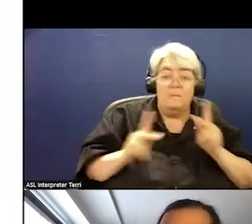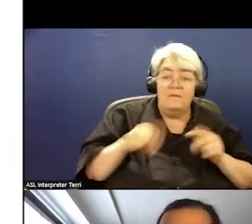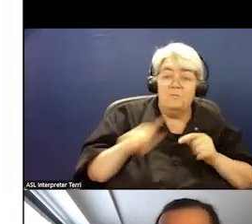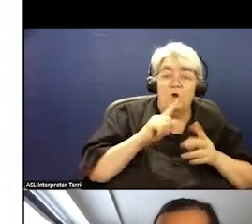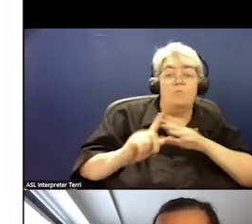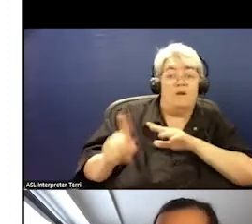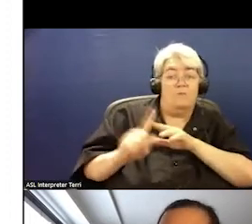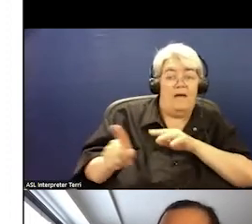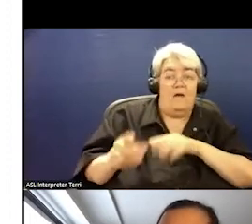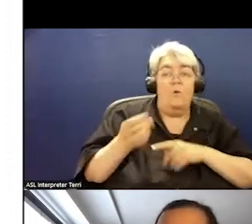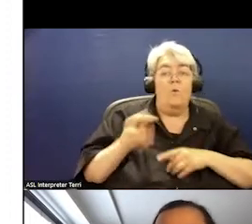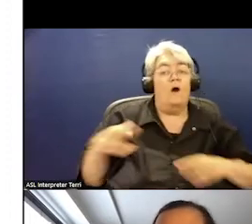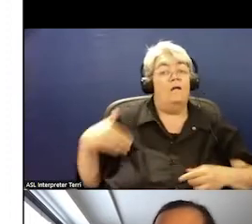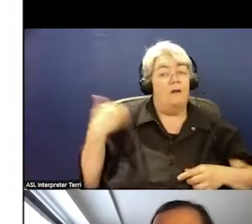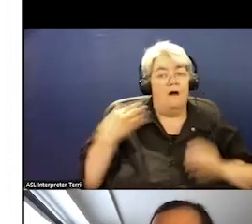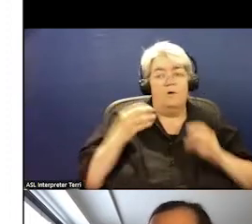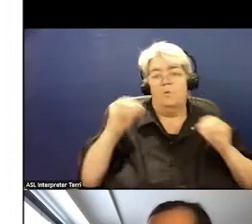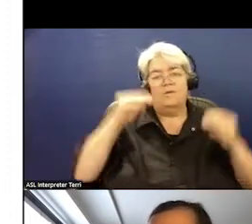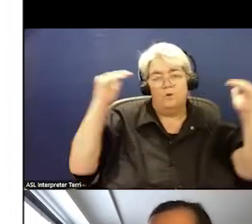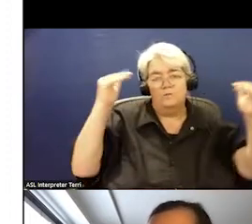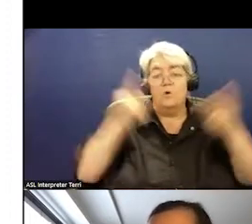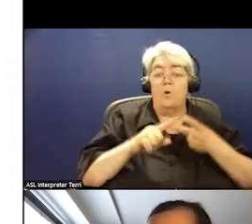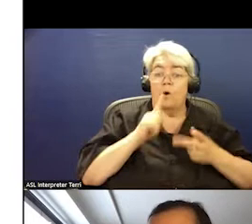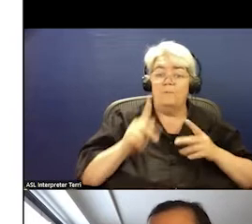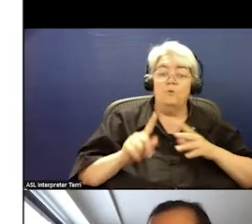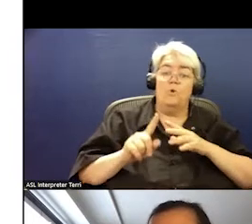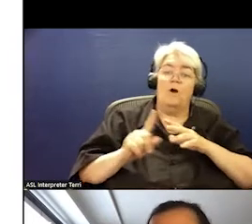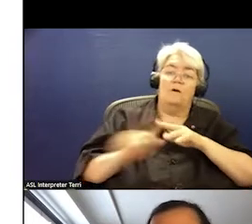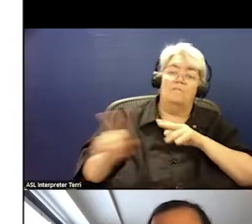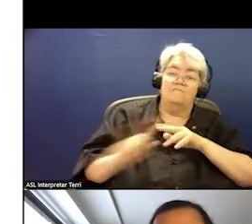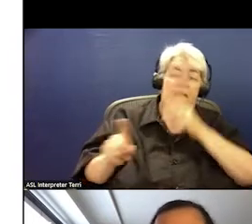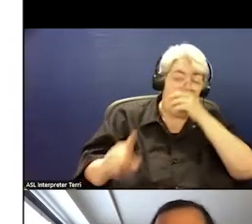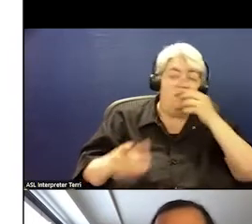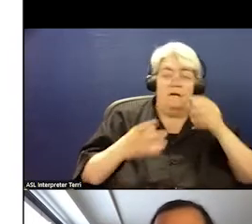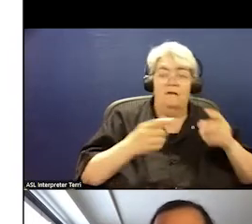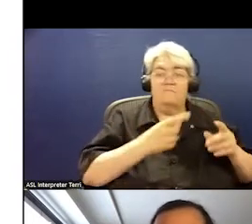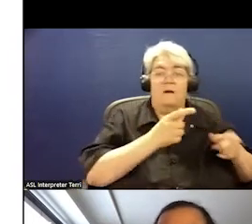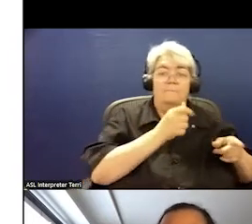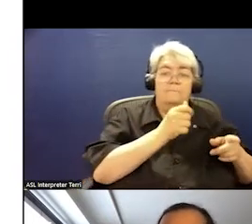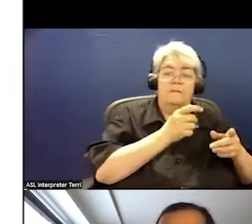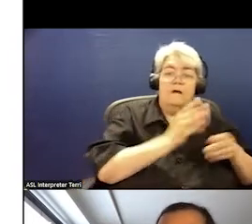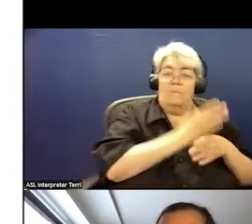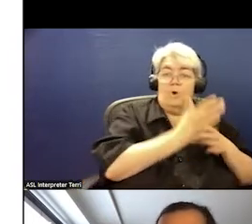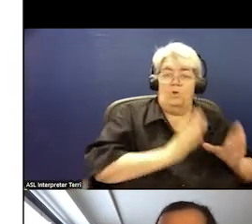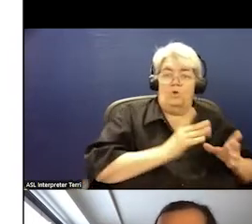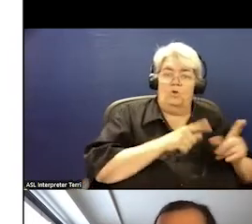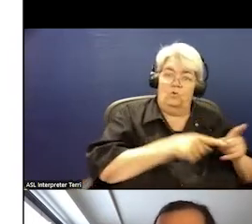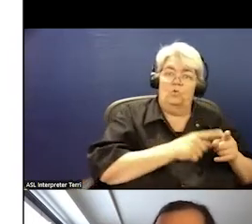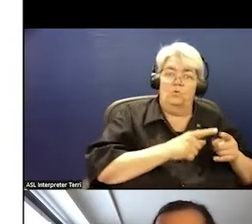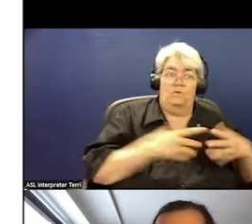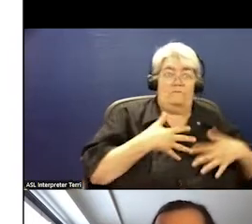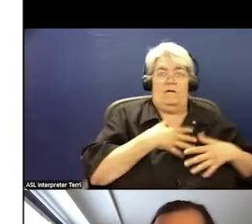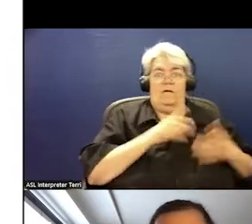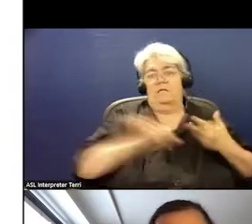or unaccompanied youth, and then also people who are fleeing intimate partner and other violence. So I think understanding the breadth of